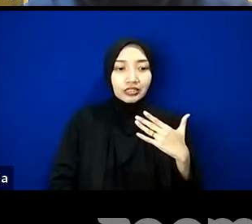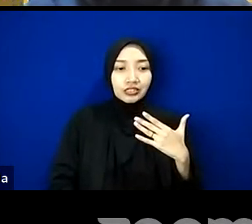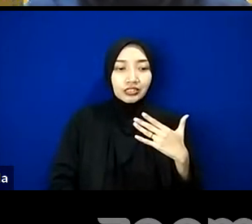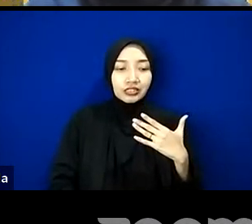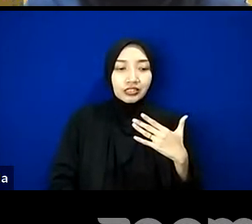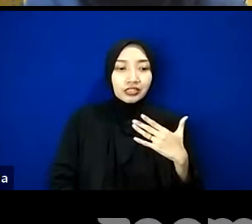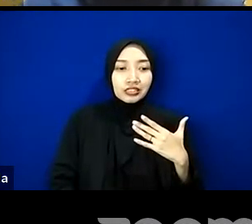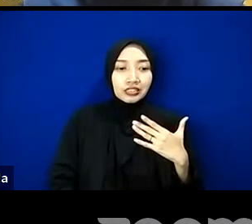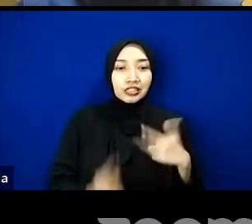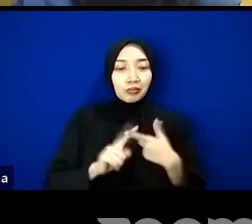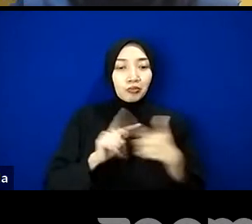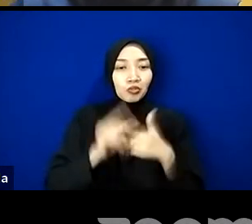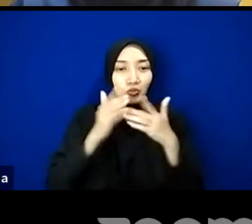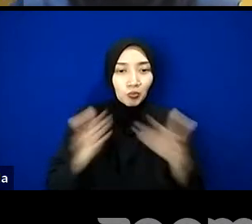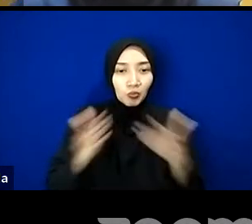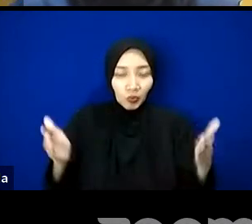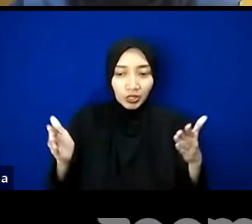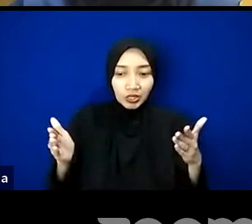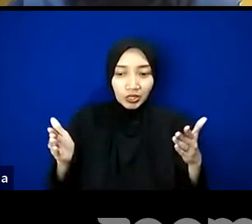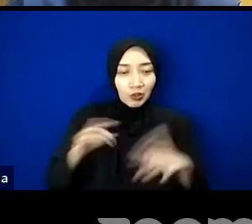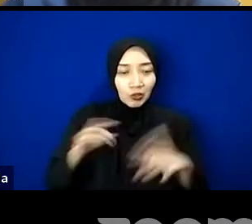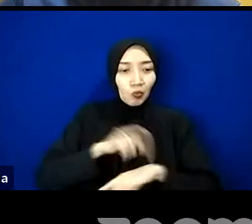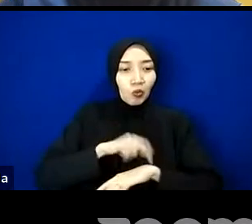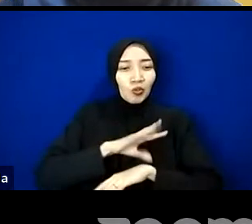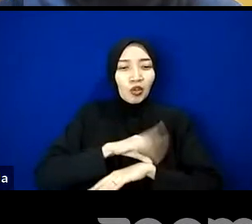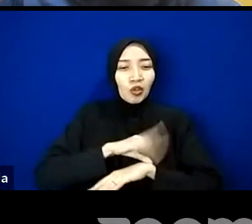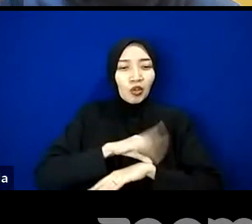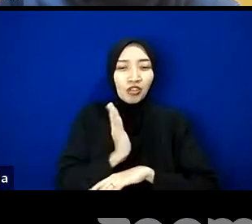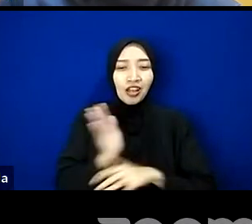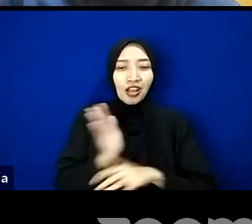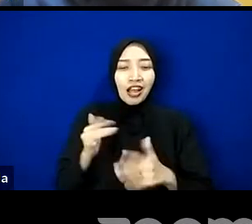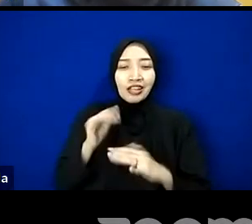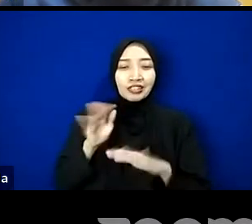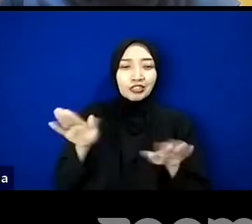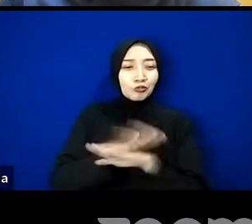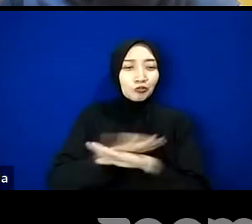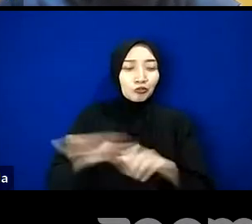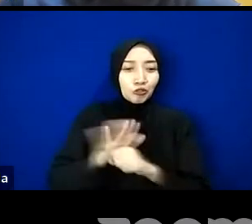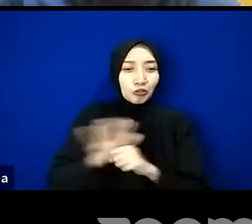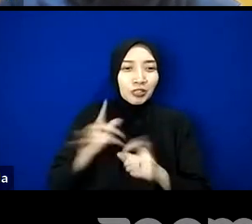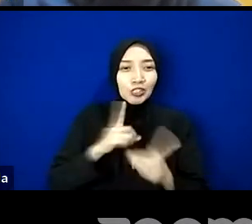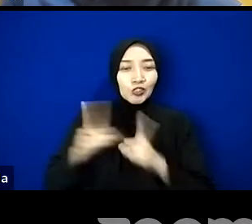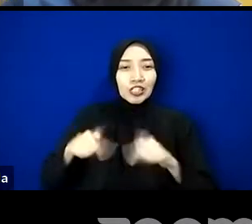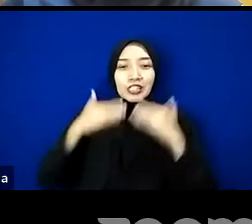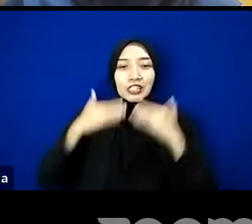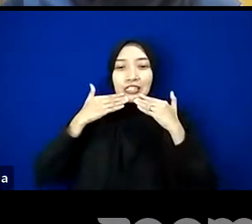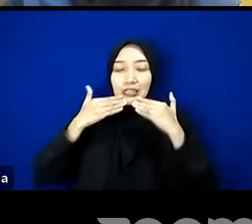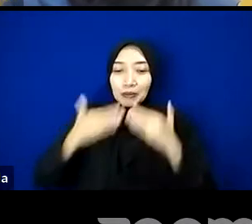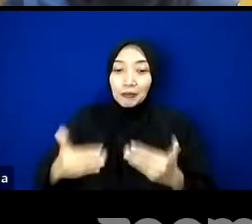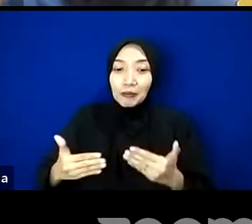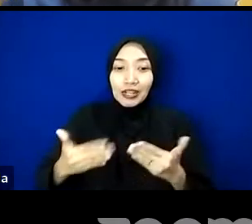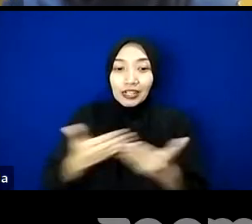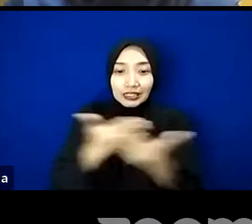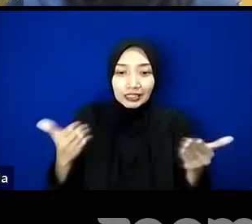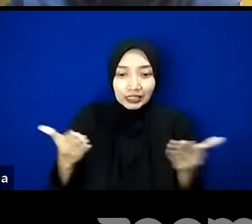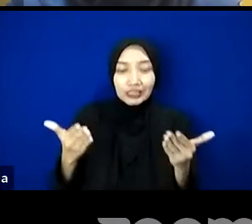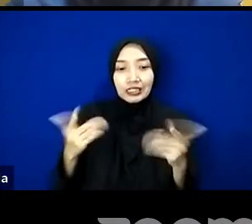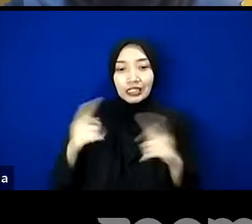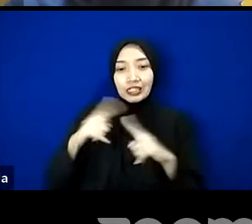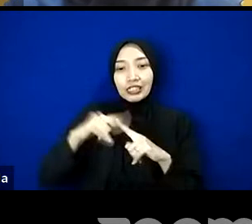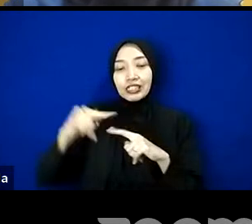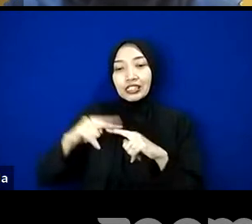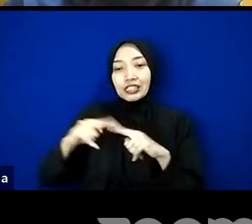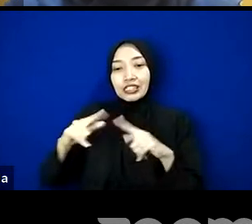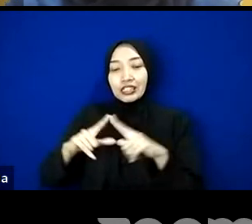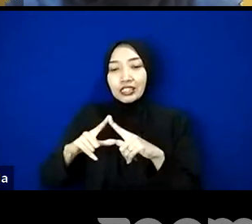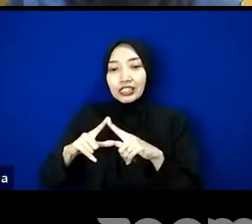I have to end this discussion. Thank you very much to Kak Tita, who has presented her research. And